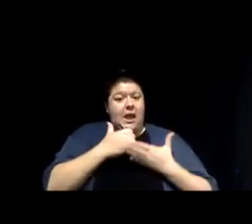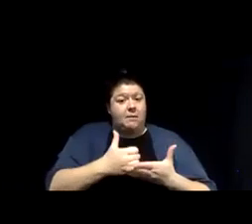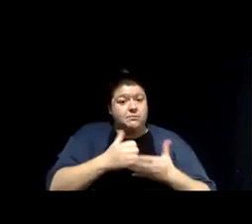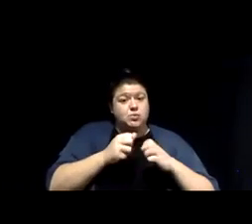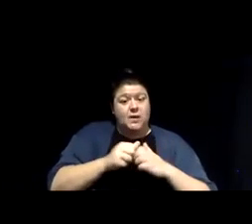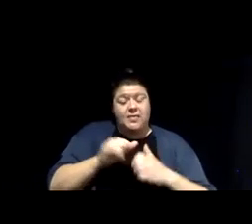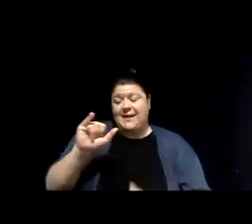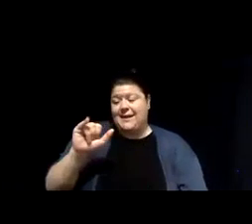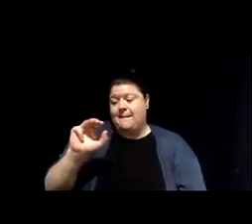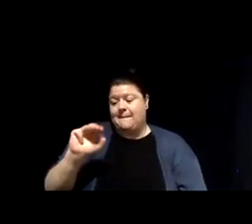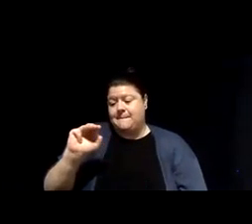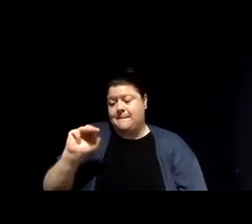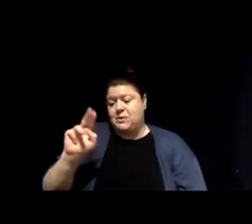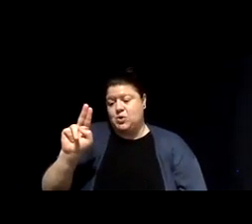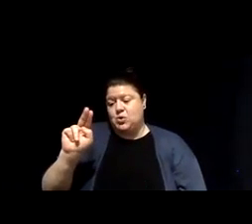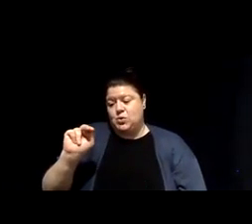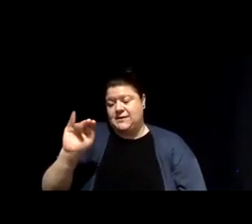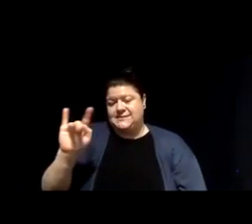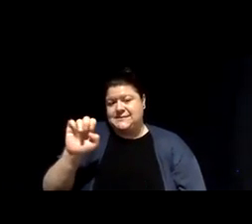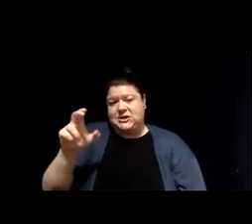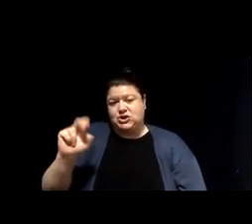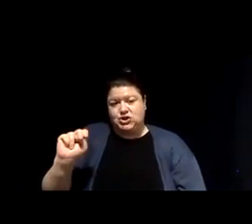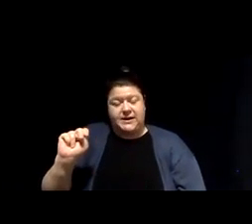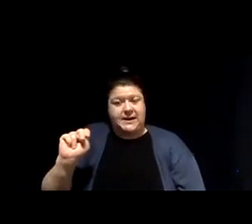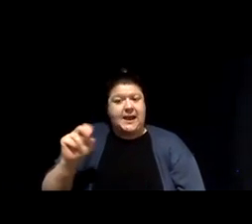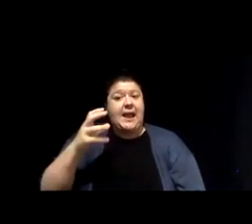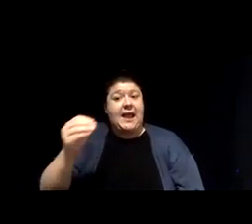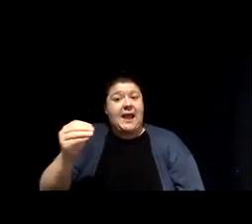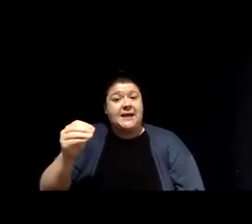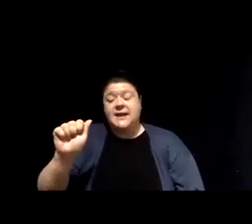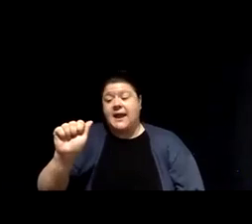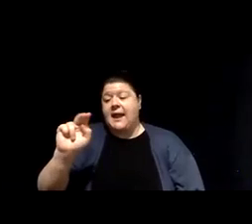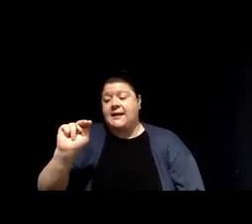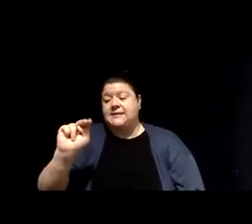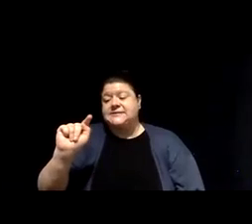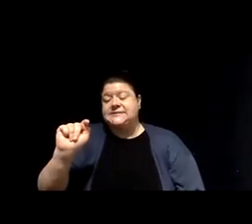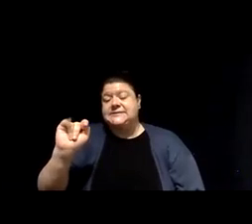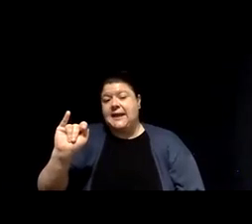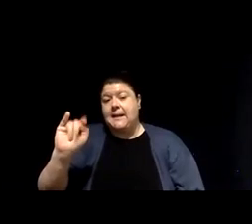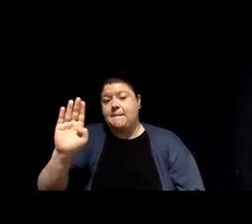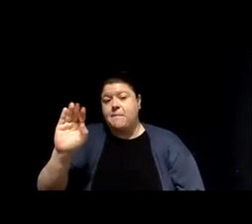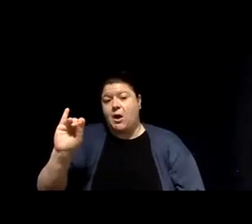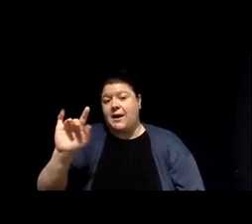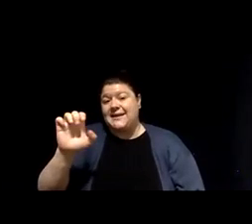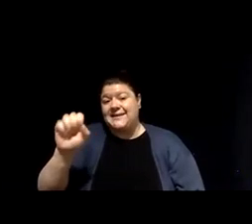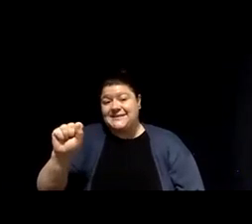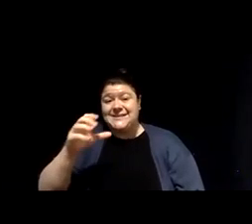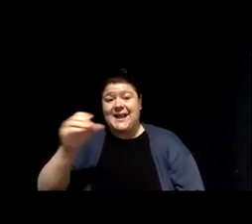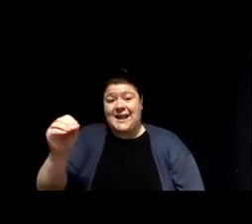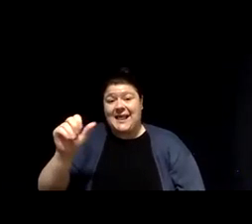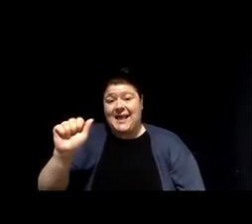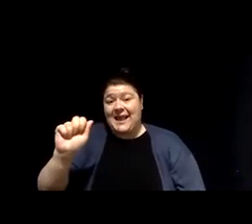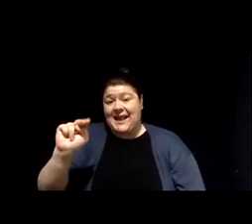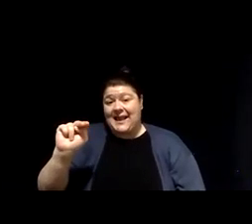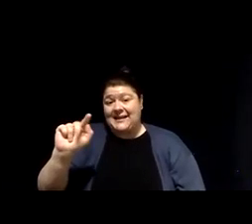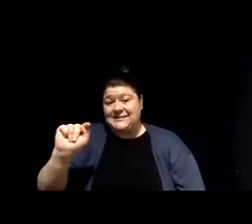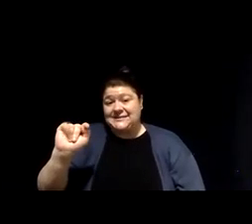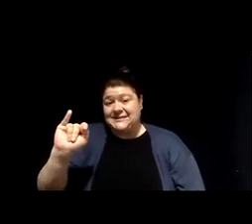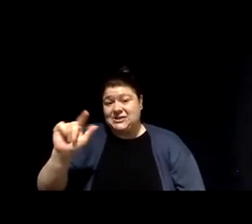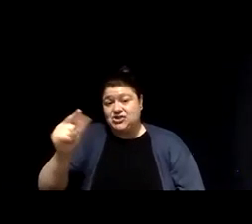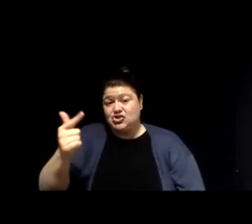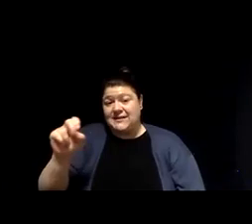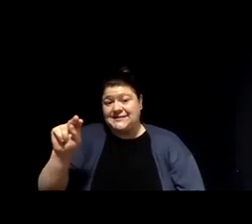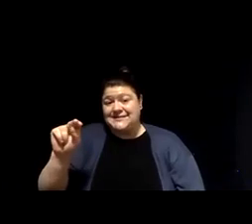immunization, and antibodies and antigens that also help to protect the body's, or to trigger the body's